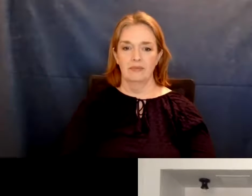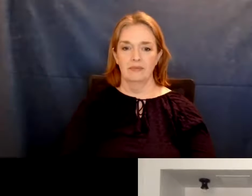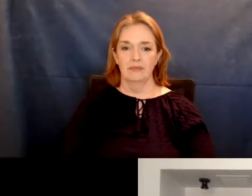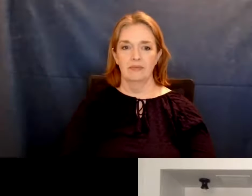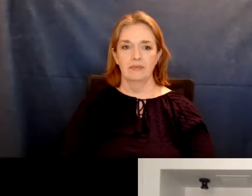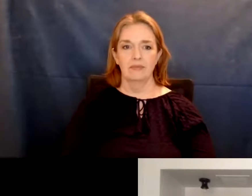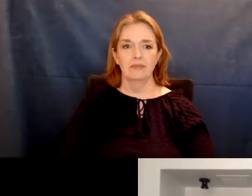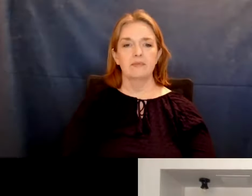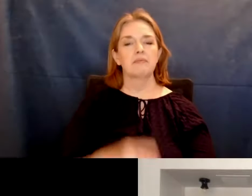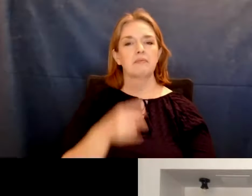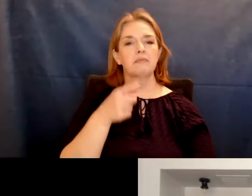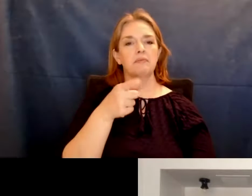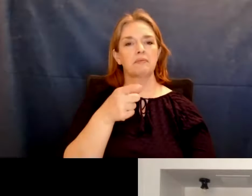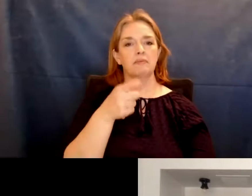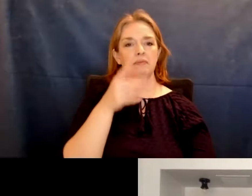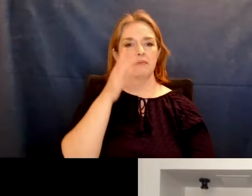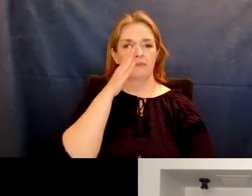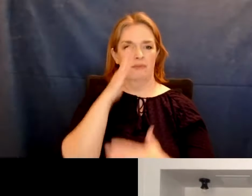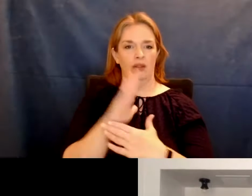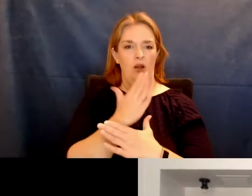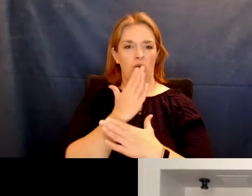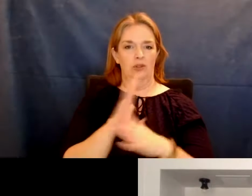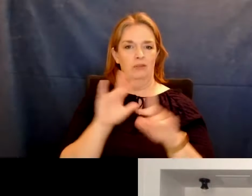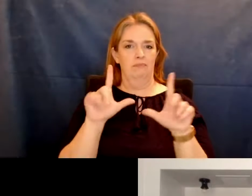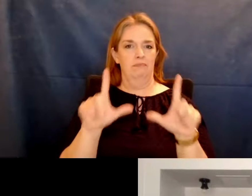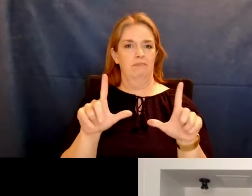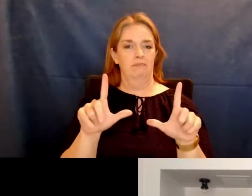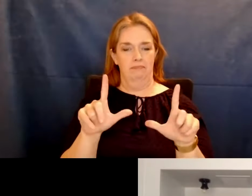I'll share this one because the